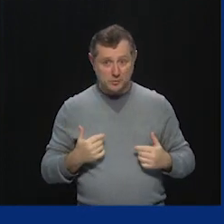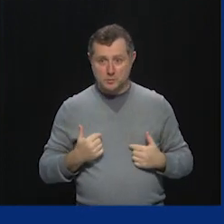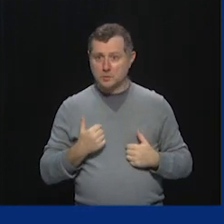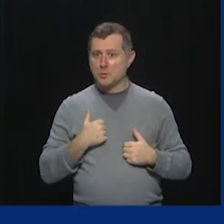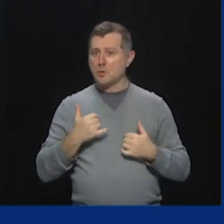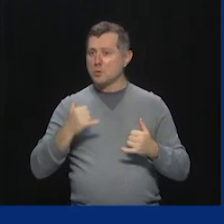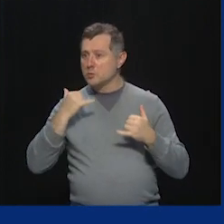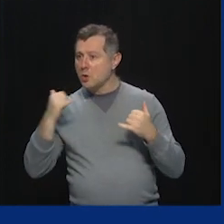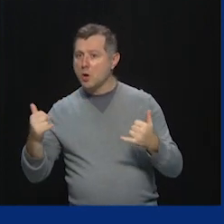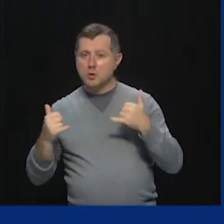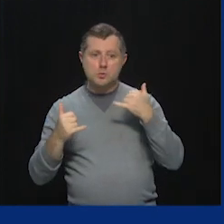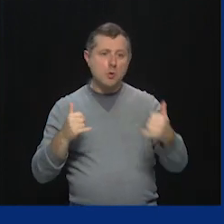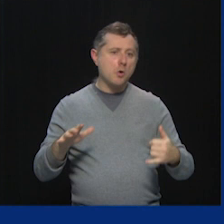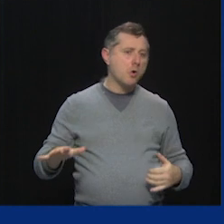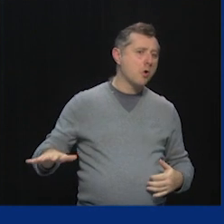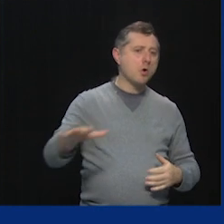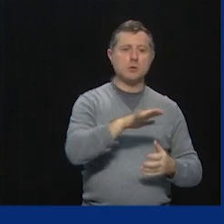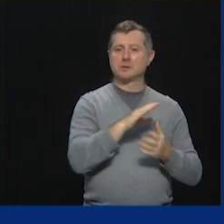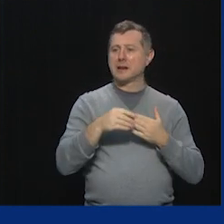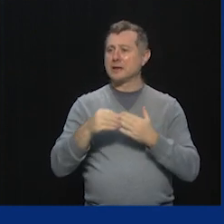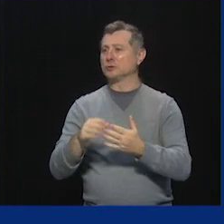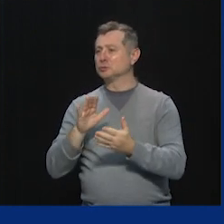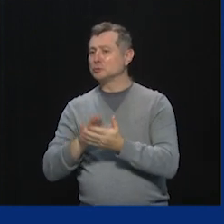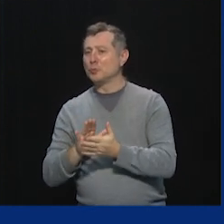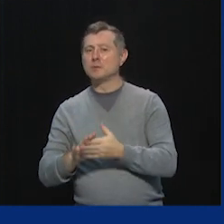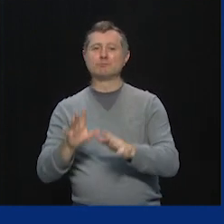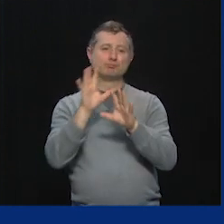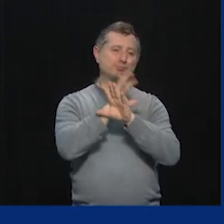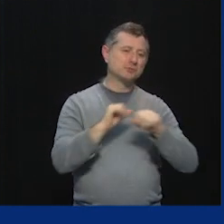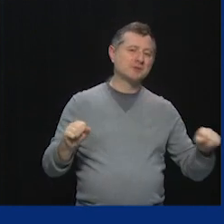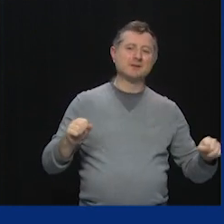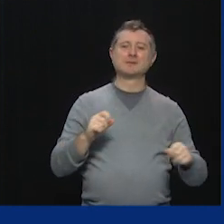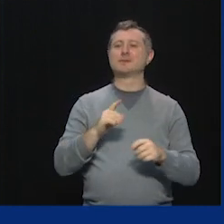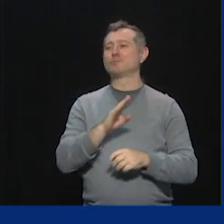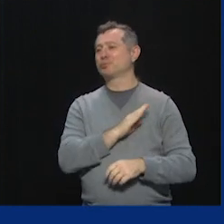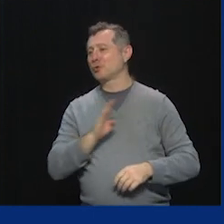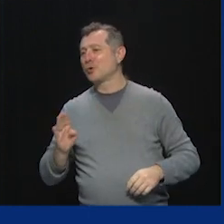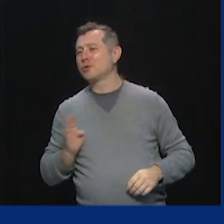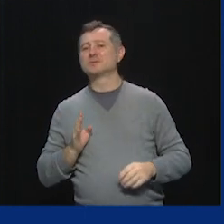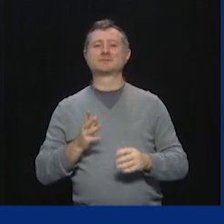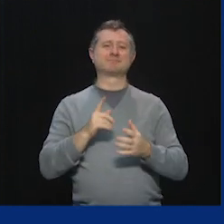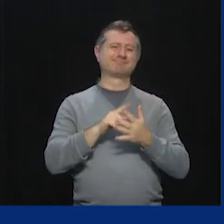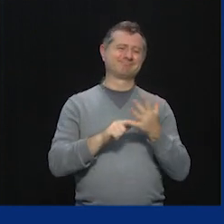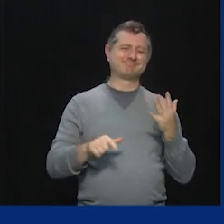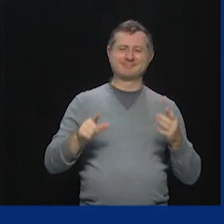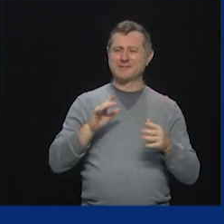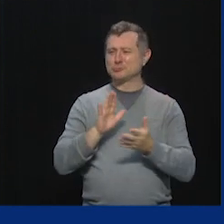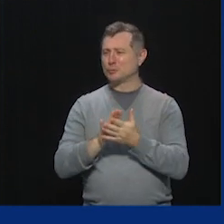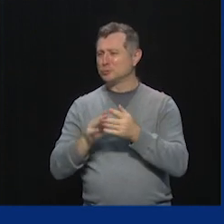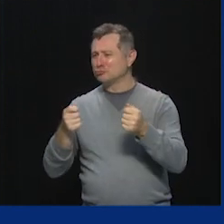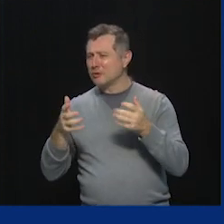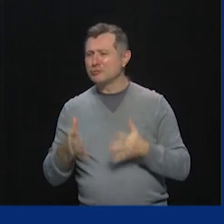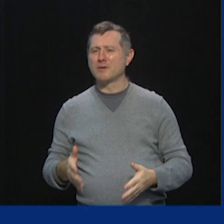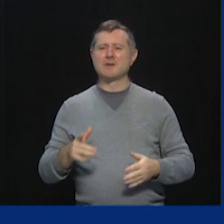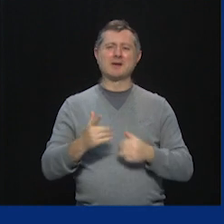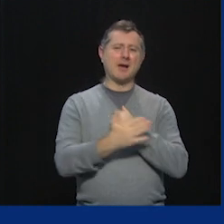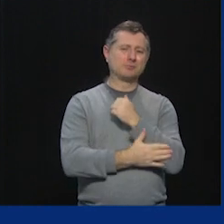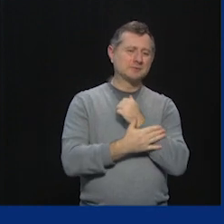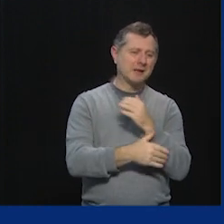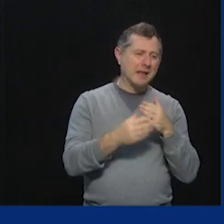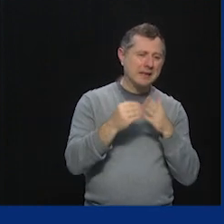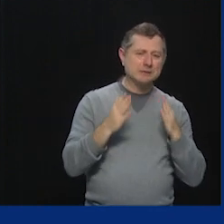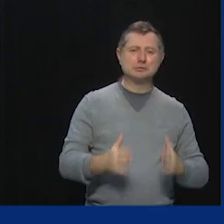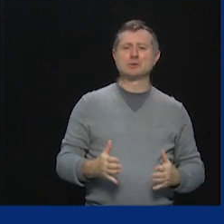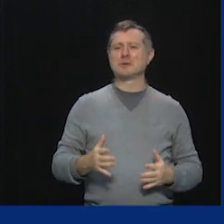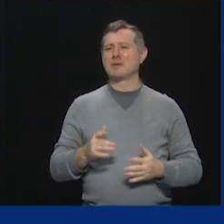leadership of education, the school superintendents, the school boards, the school administrators, the county leaders, everyone involved who touches the